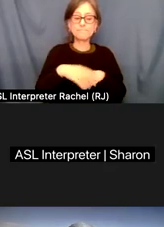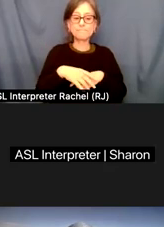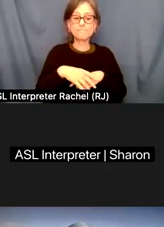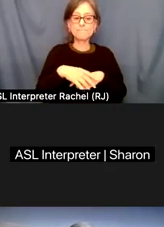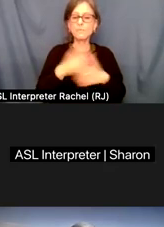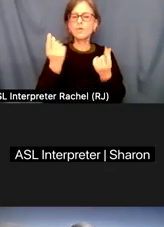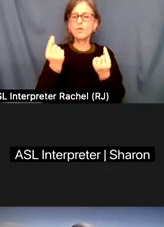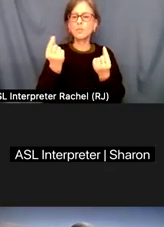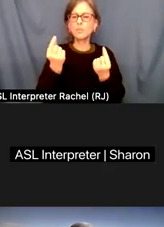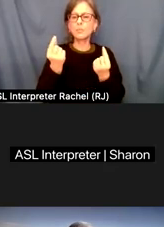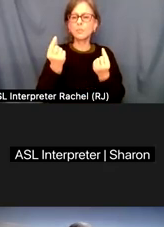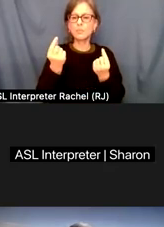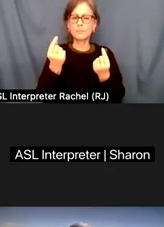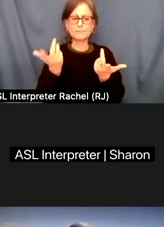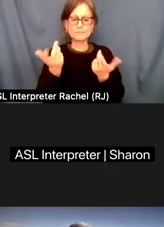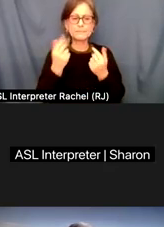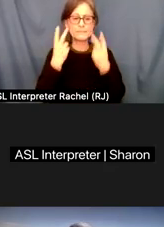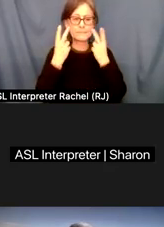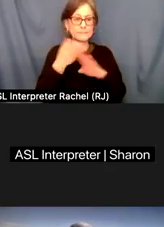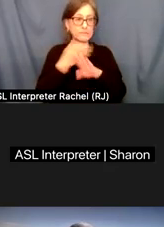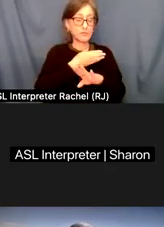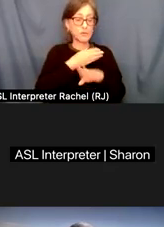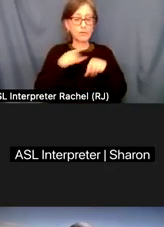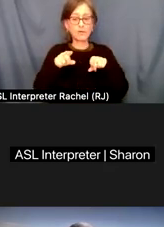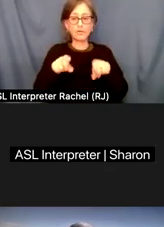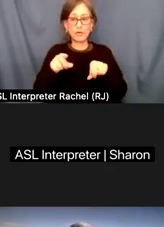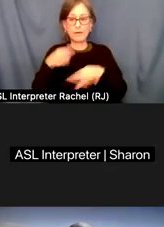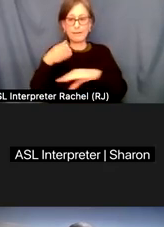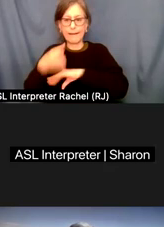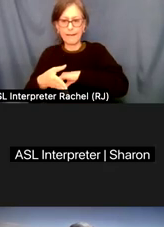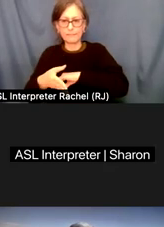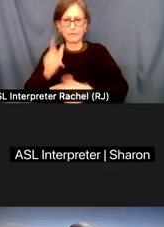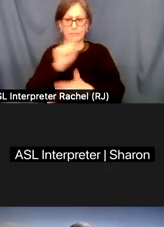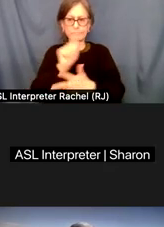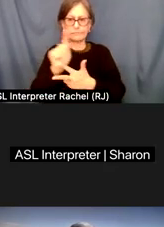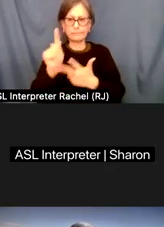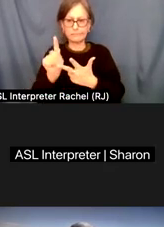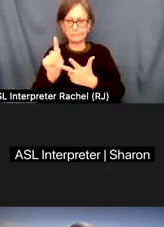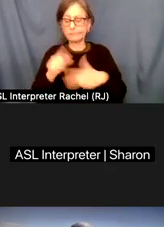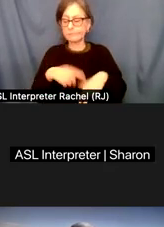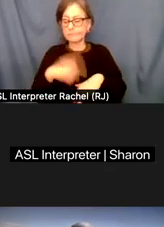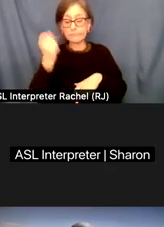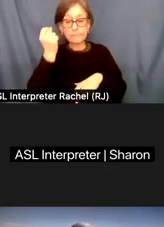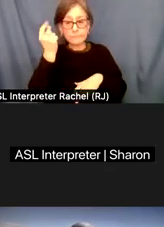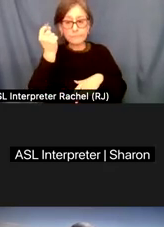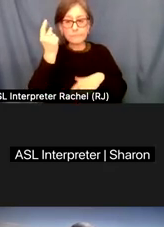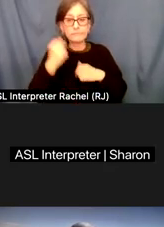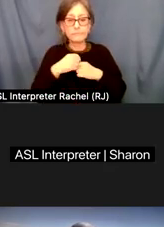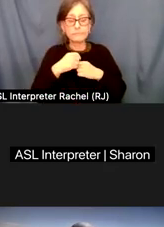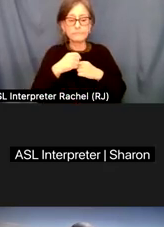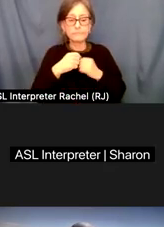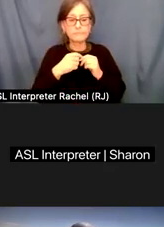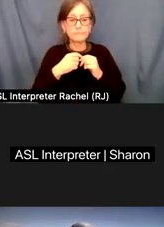to do, as you can see, before, during, and after earthquakes. Because there's, of course,